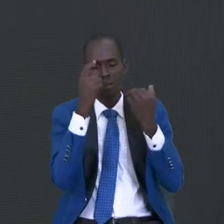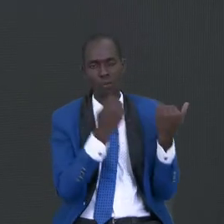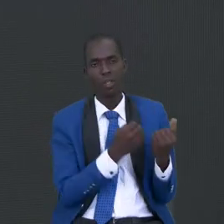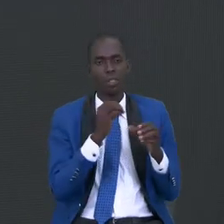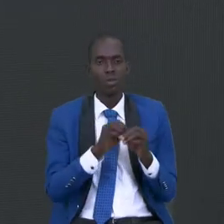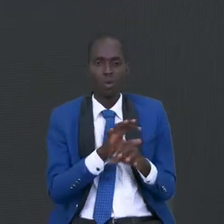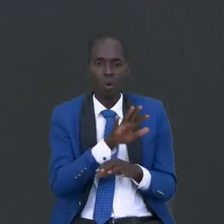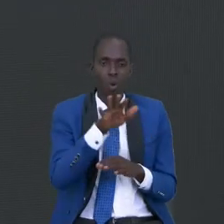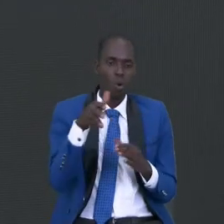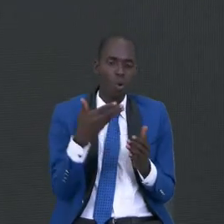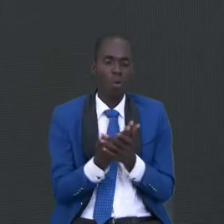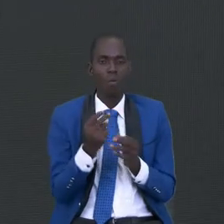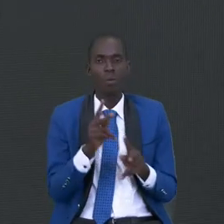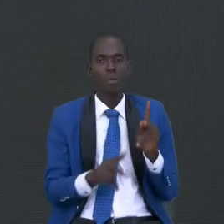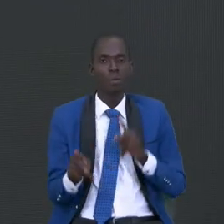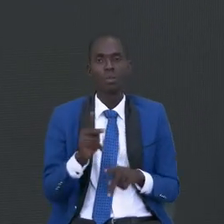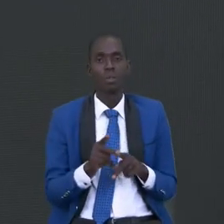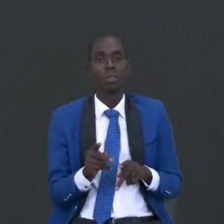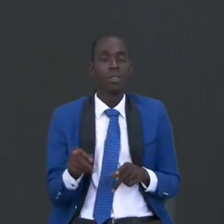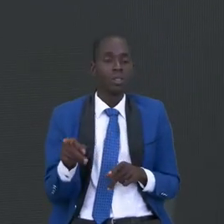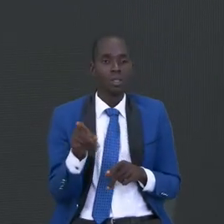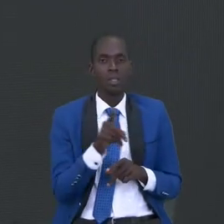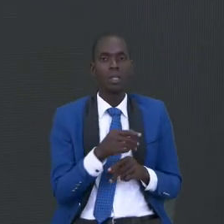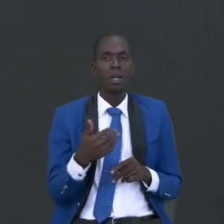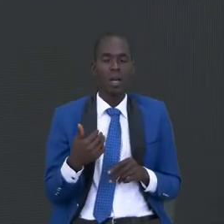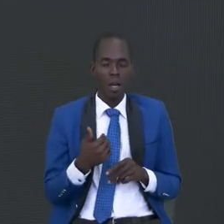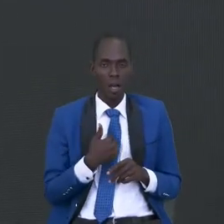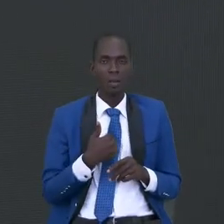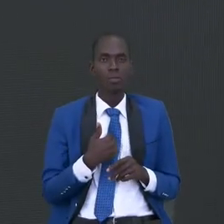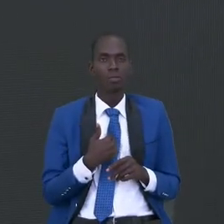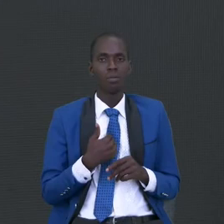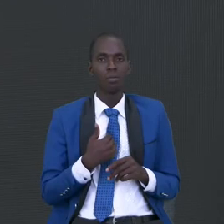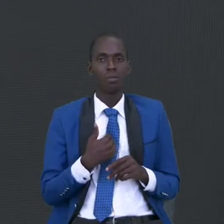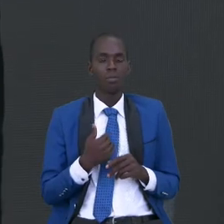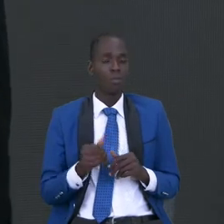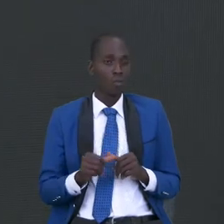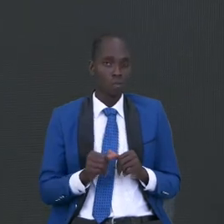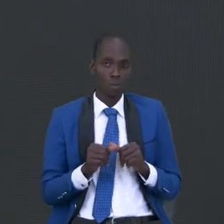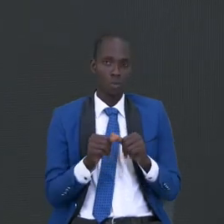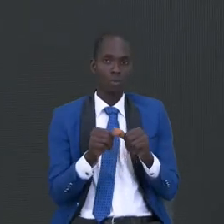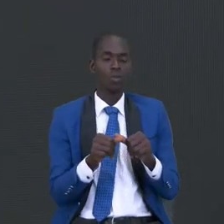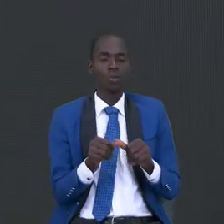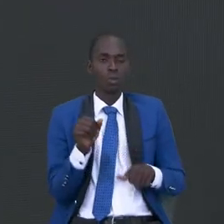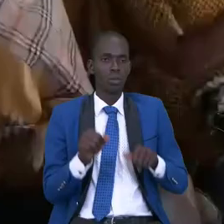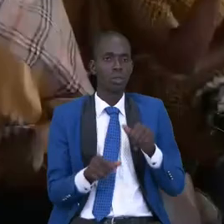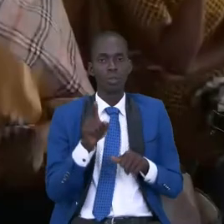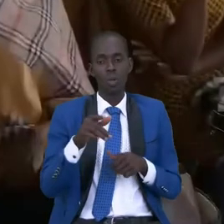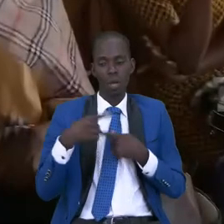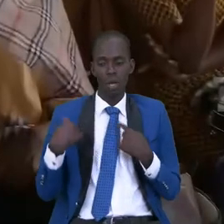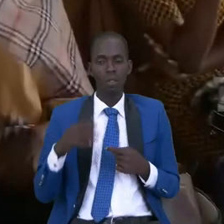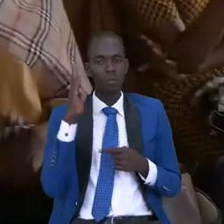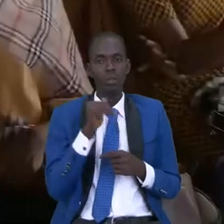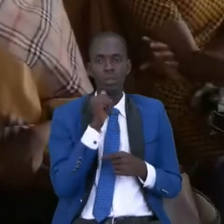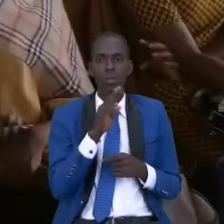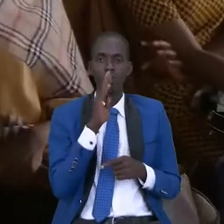people, they had settled unbelief. Your heart will not be like that.